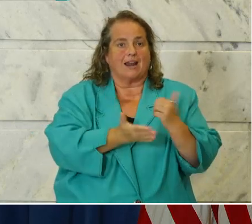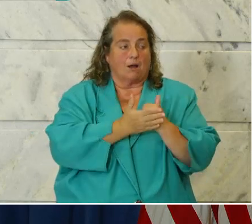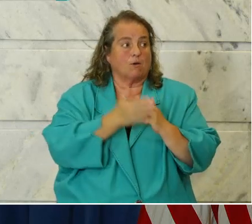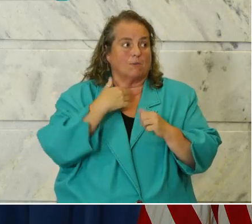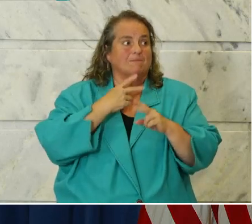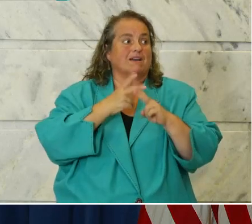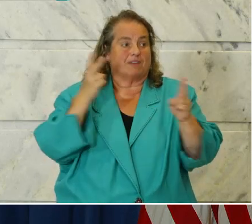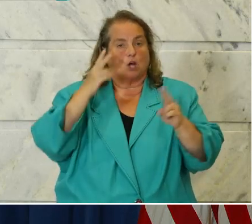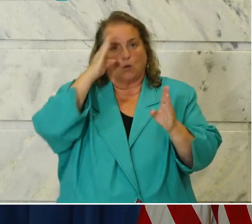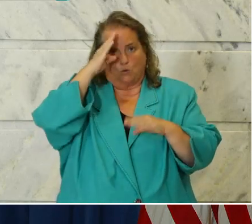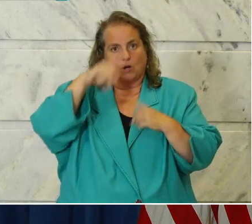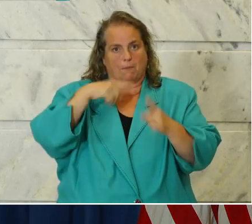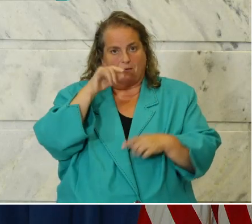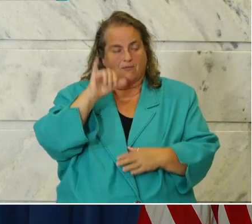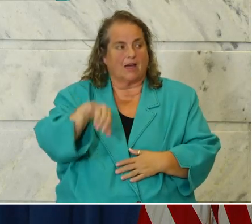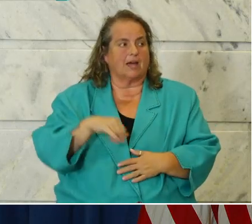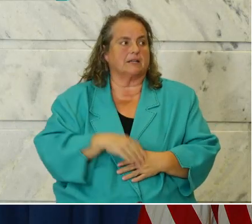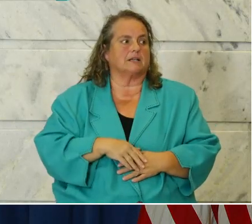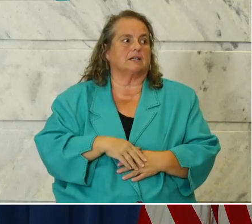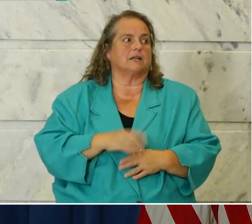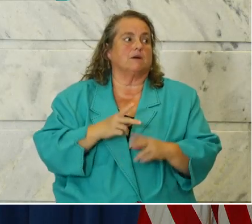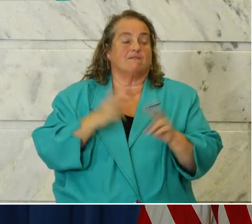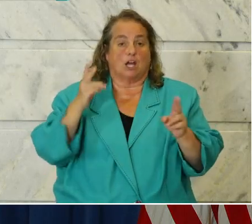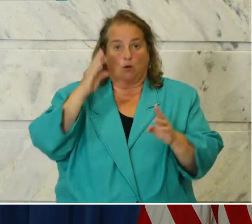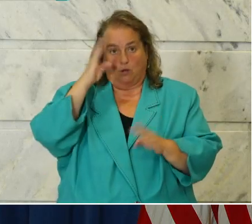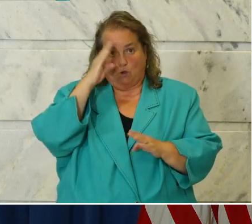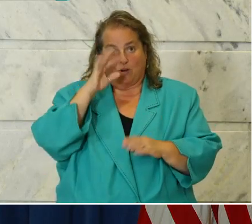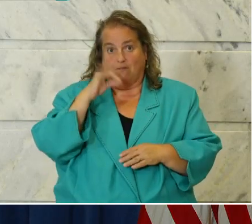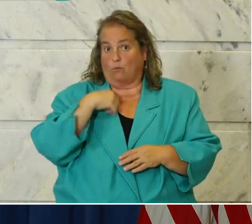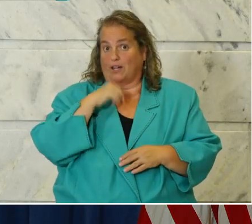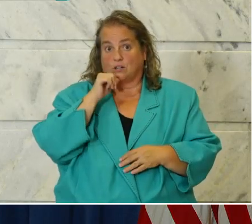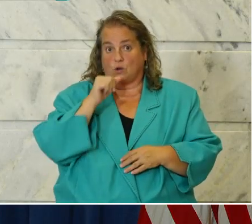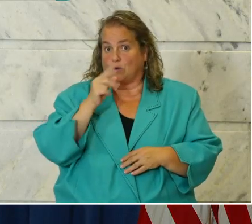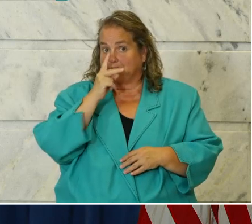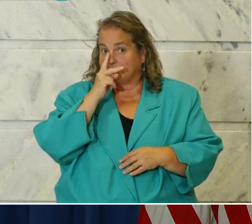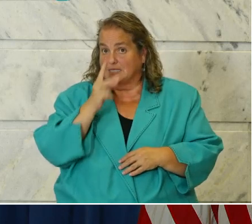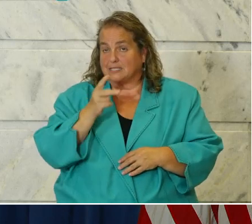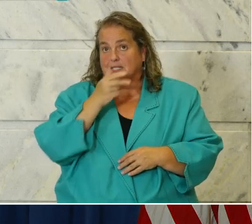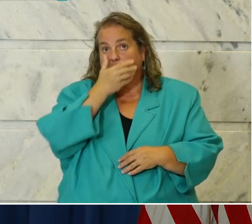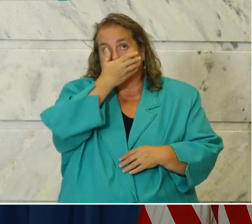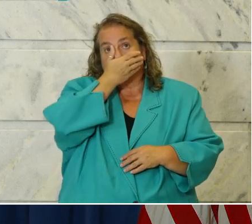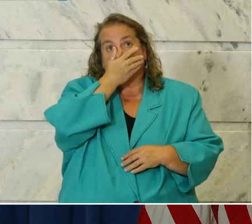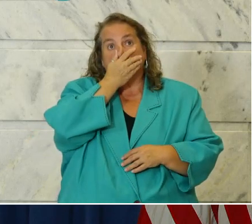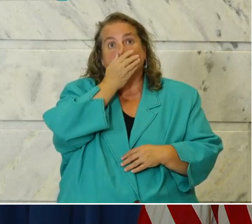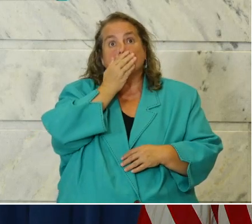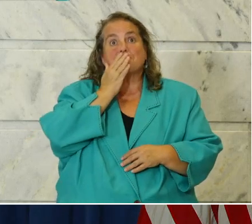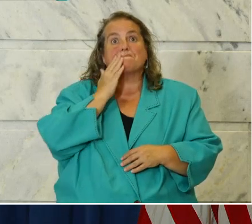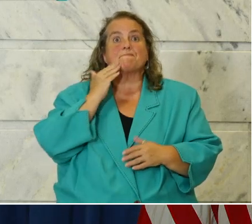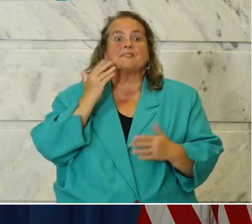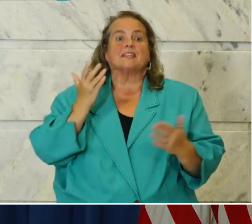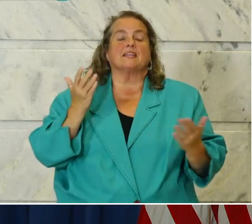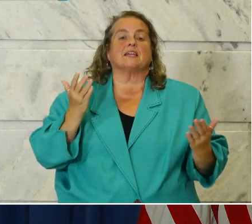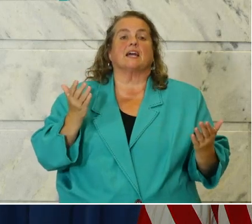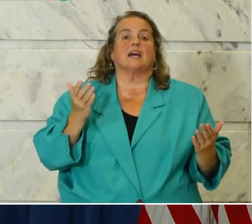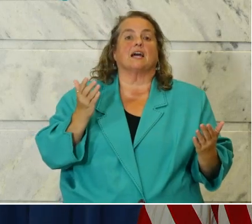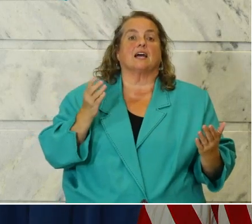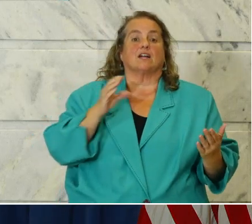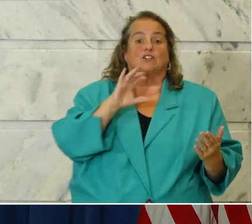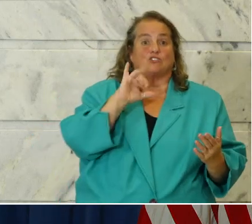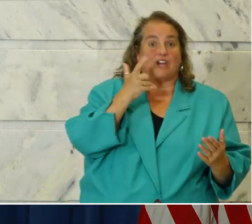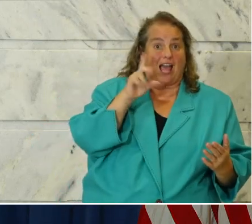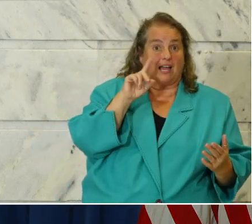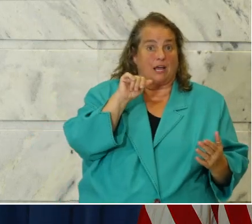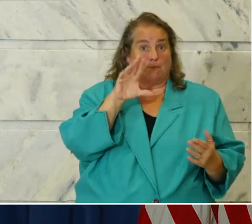I'm very worried that we don't see the manifestations of child